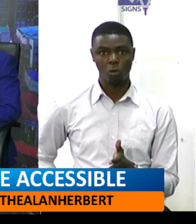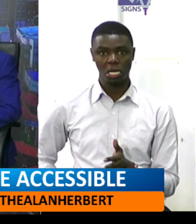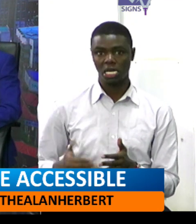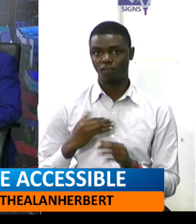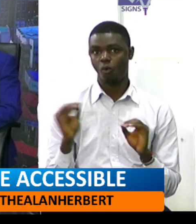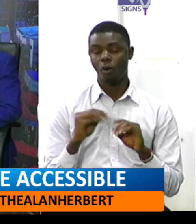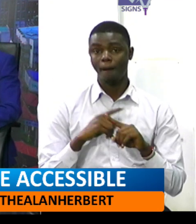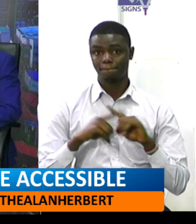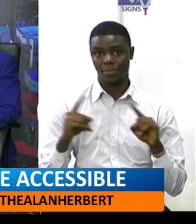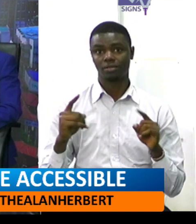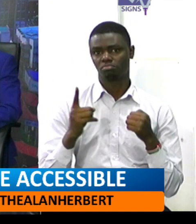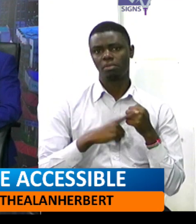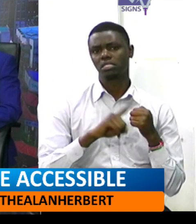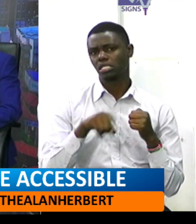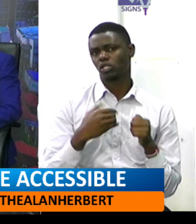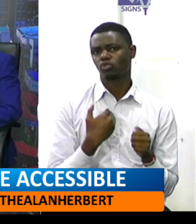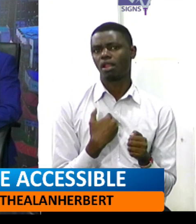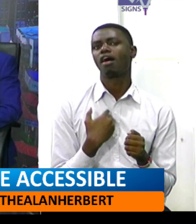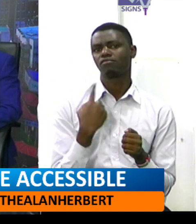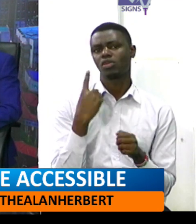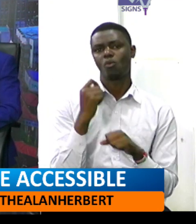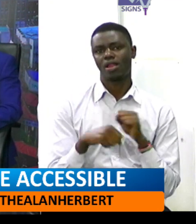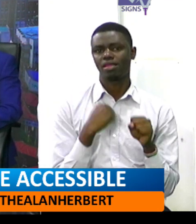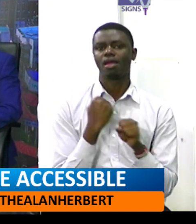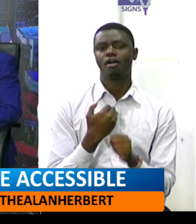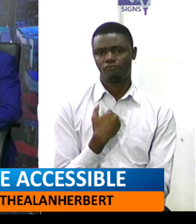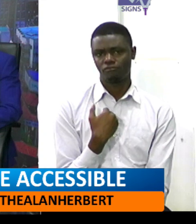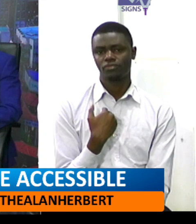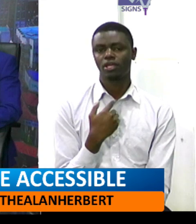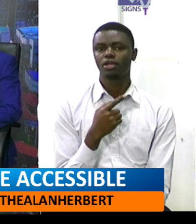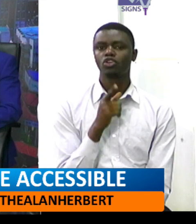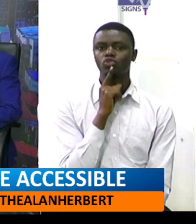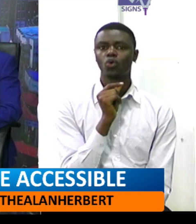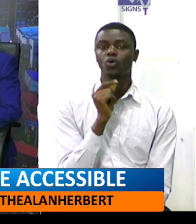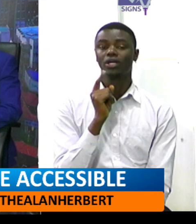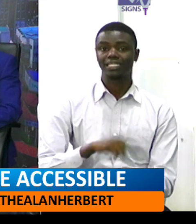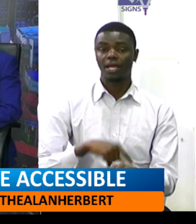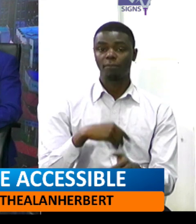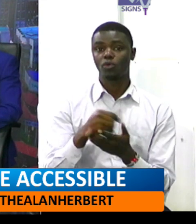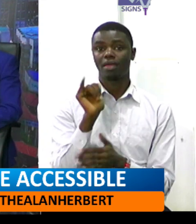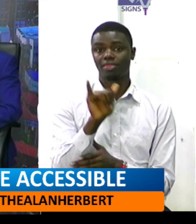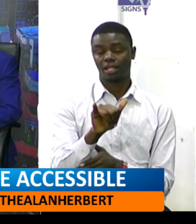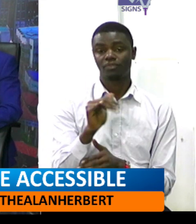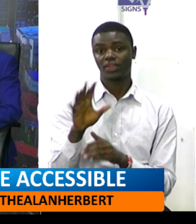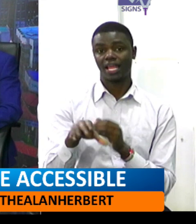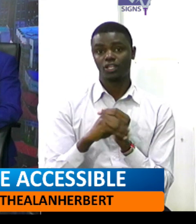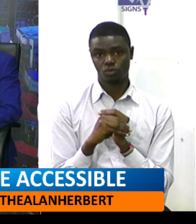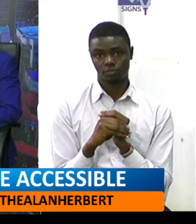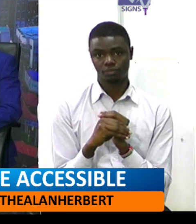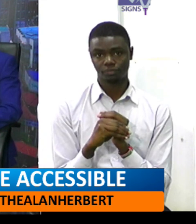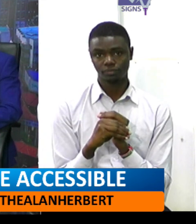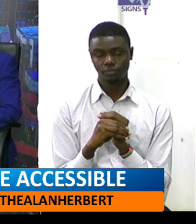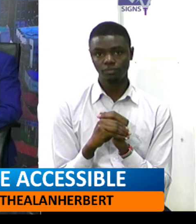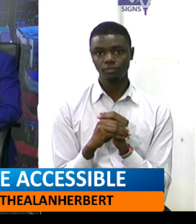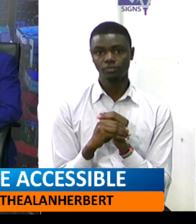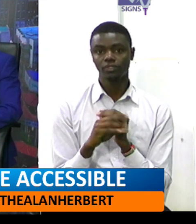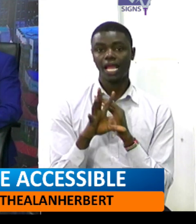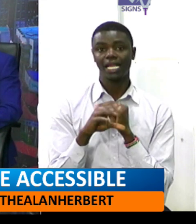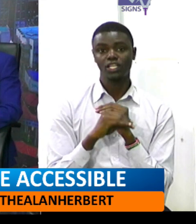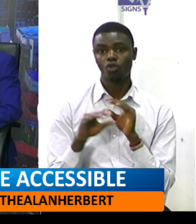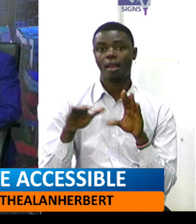Kenyan probably has 6,000 shillings throughout the entire year. Yes. So once you pay that, an additional member